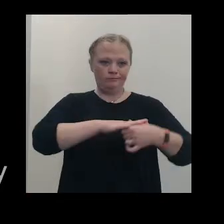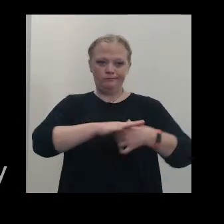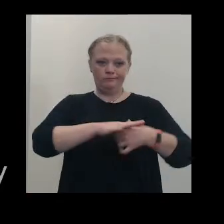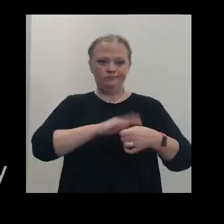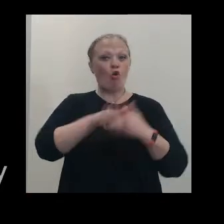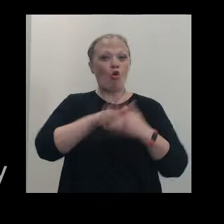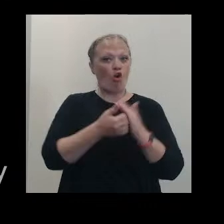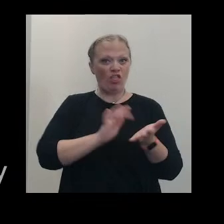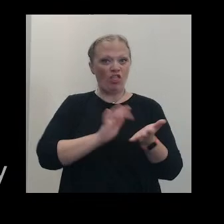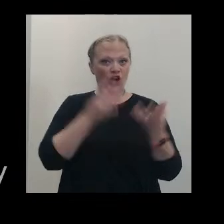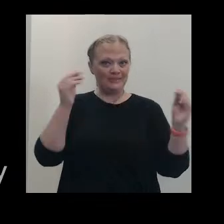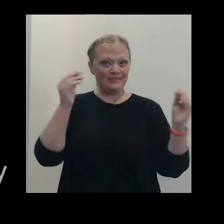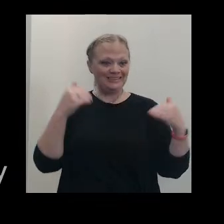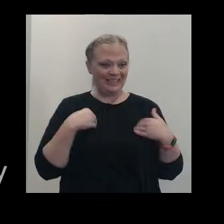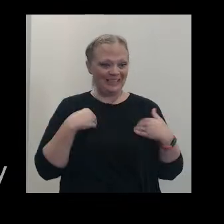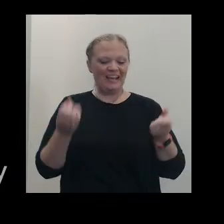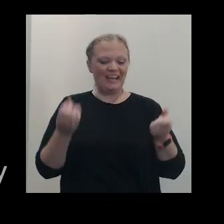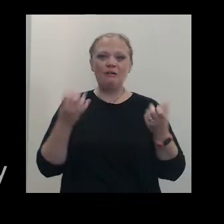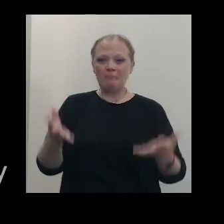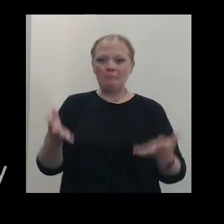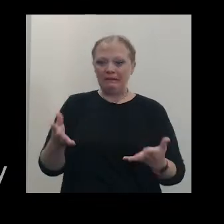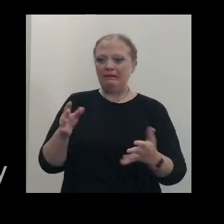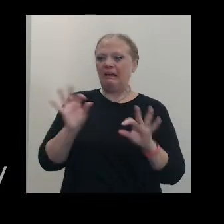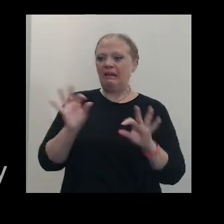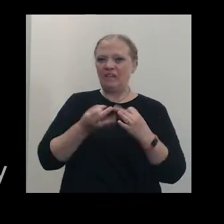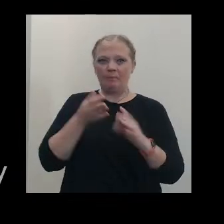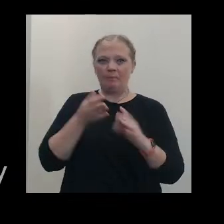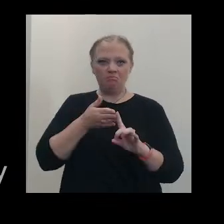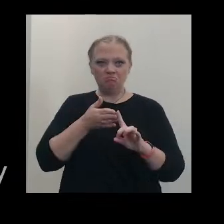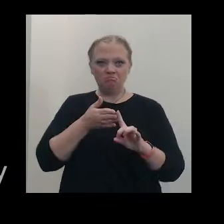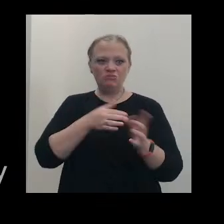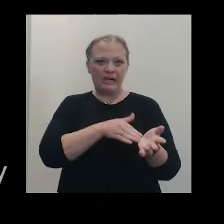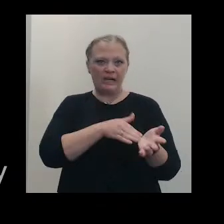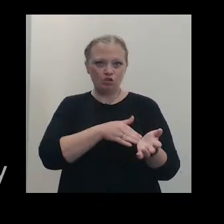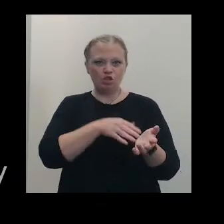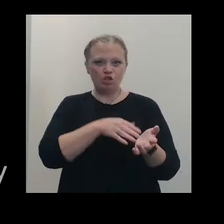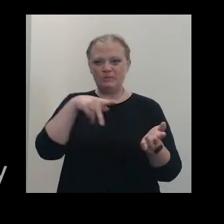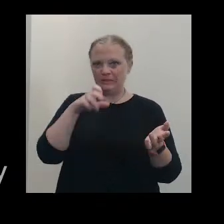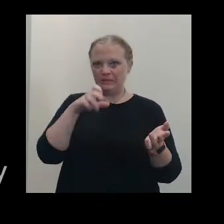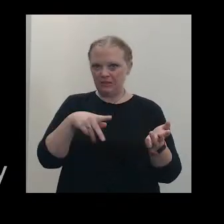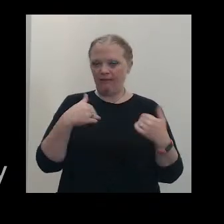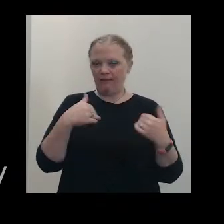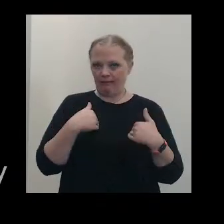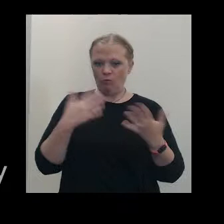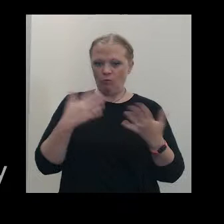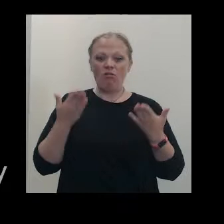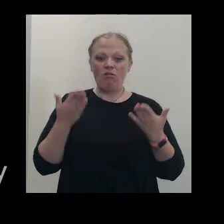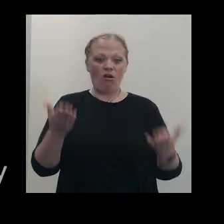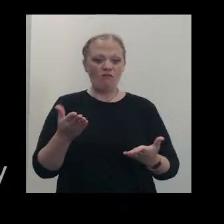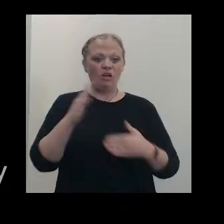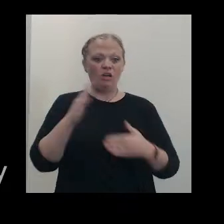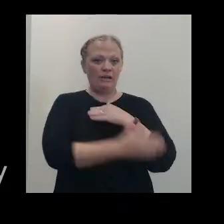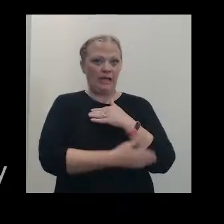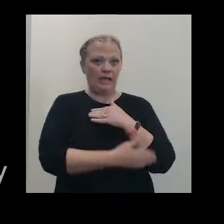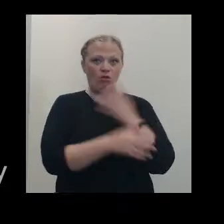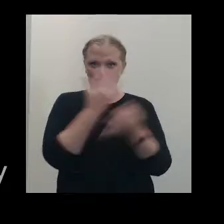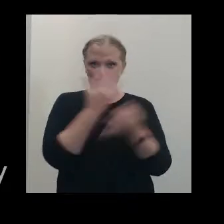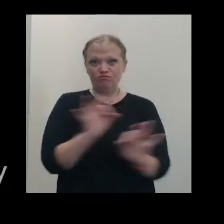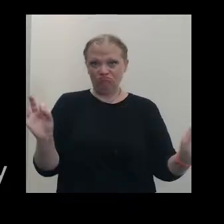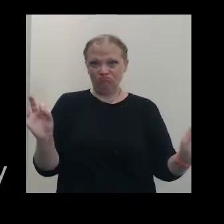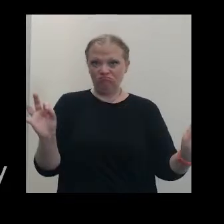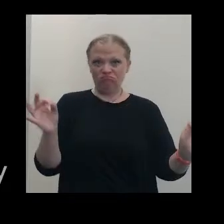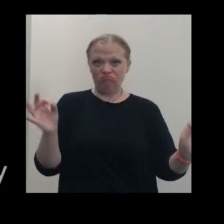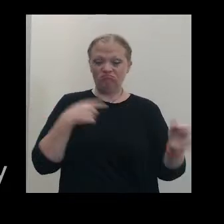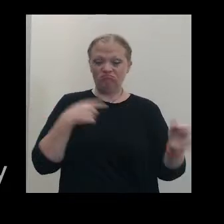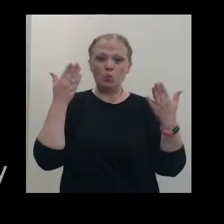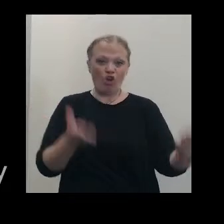pharmacies have them. A lot of primary care providers have them. We are also offering them at the county. They're all free of charge. So we're offering